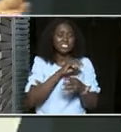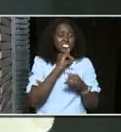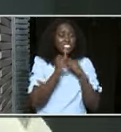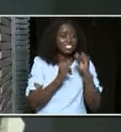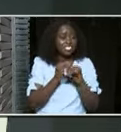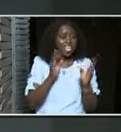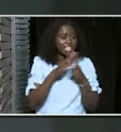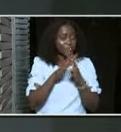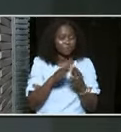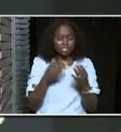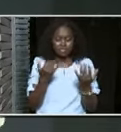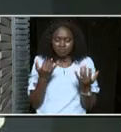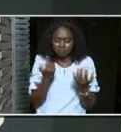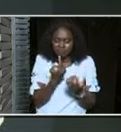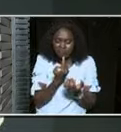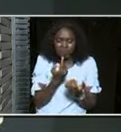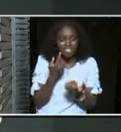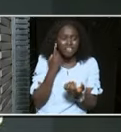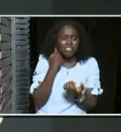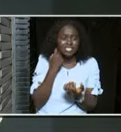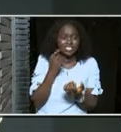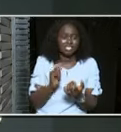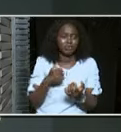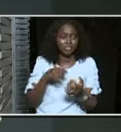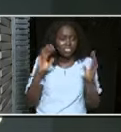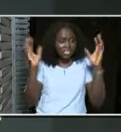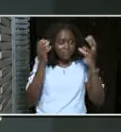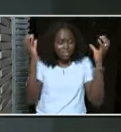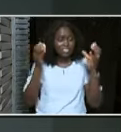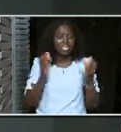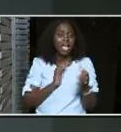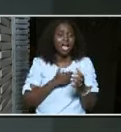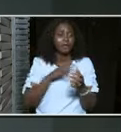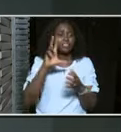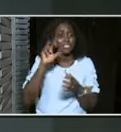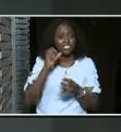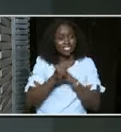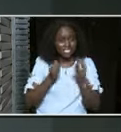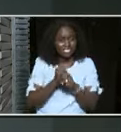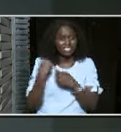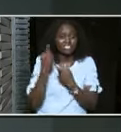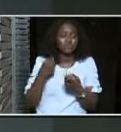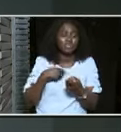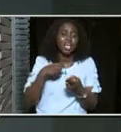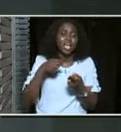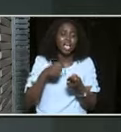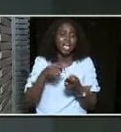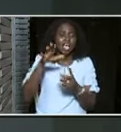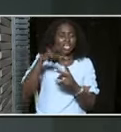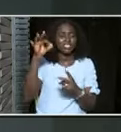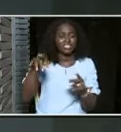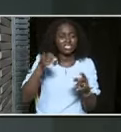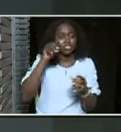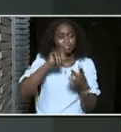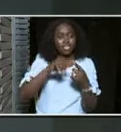just recently, we celebrated our 30 years since we were elected into the House of Representatives. So the point is